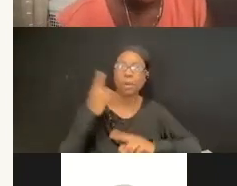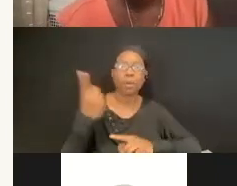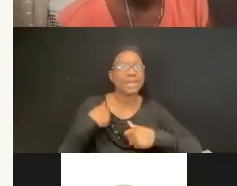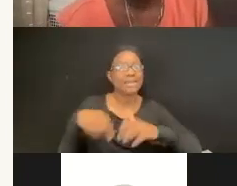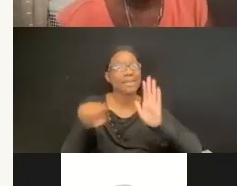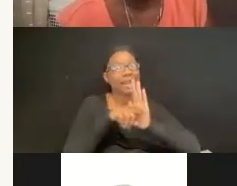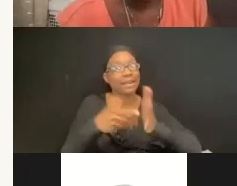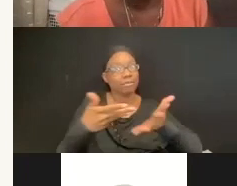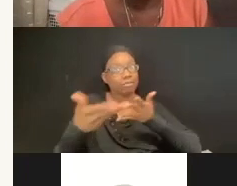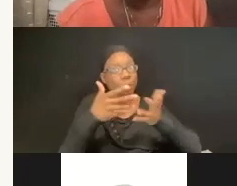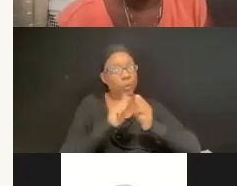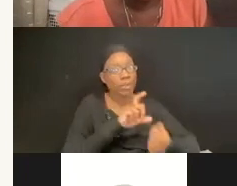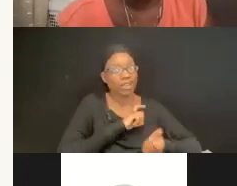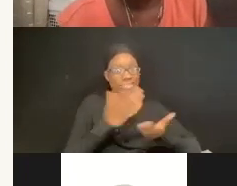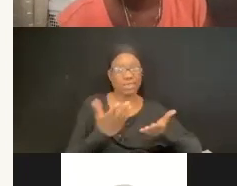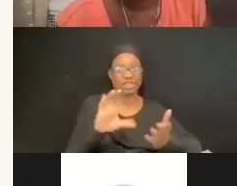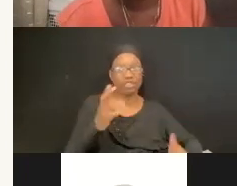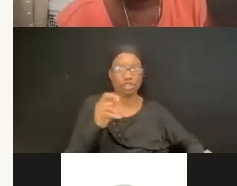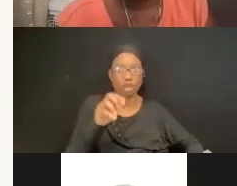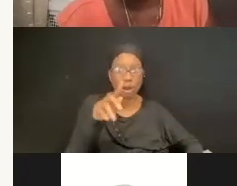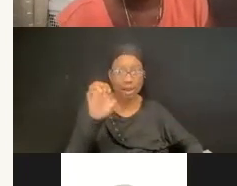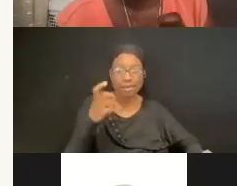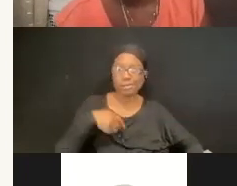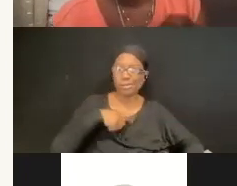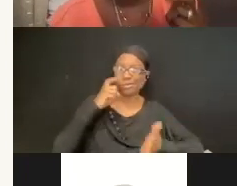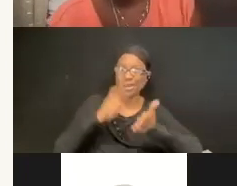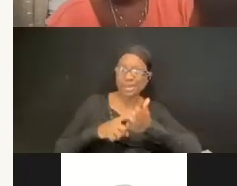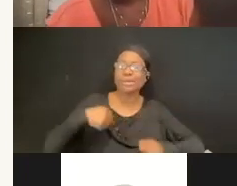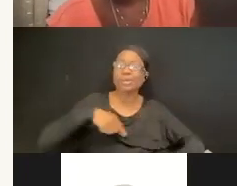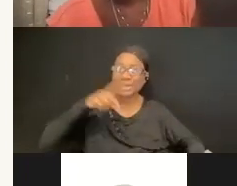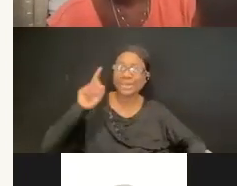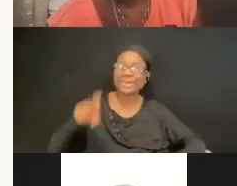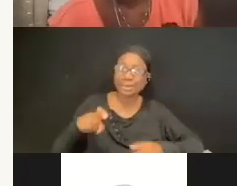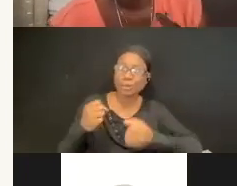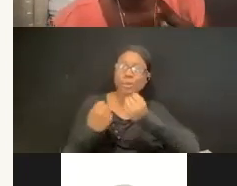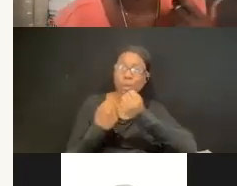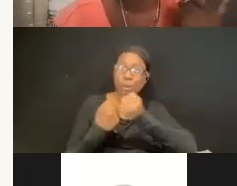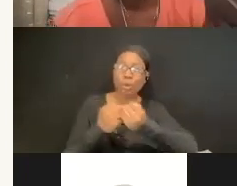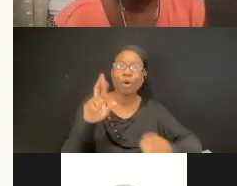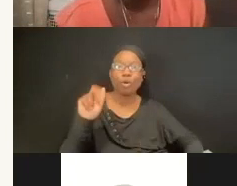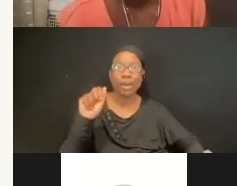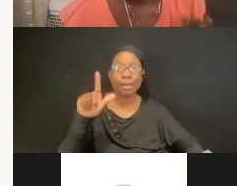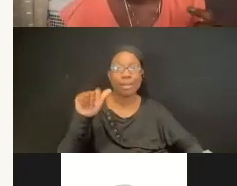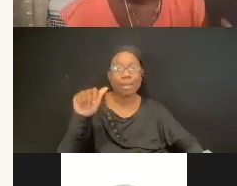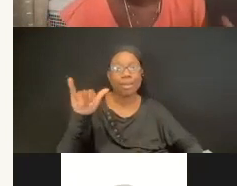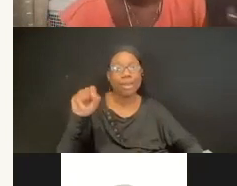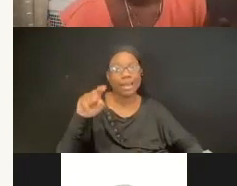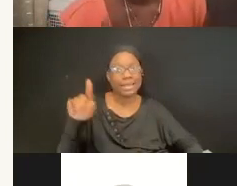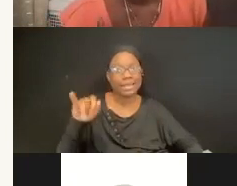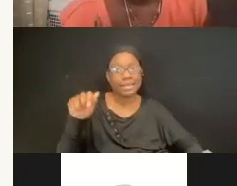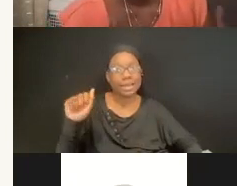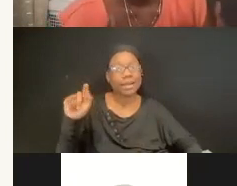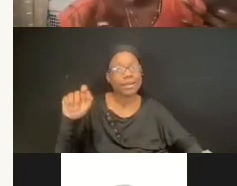Taylor was something that we needed to do in order to make that kind of theoretical, but also